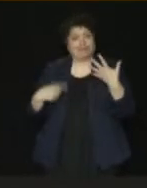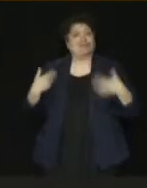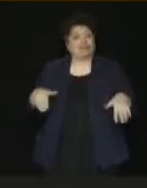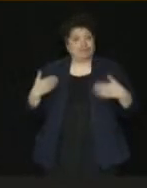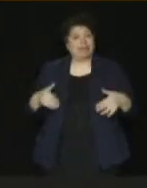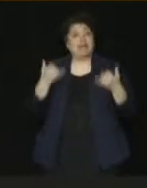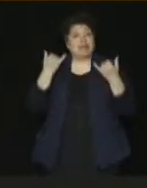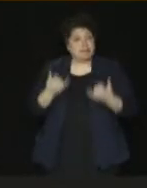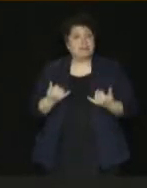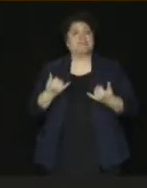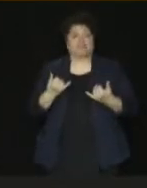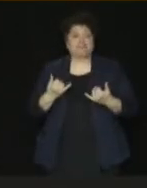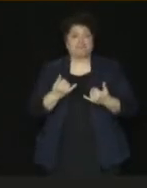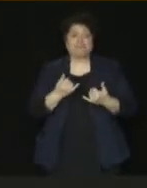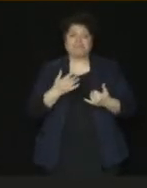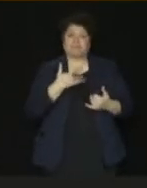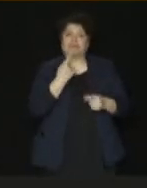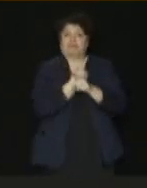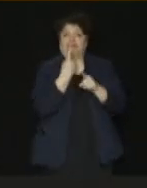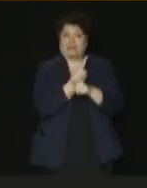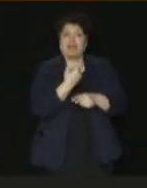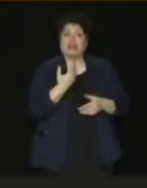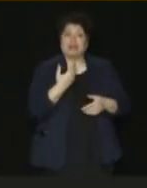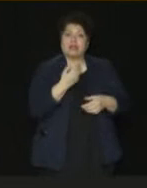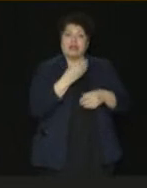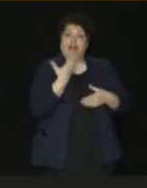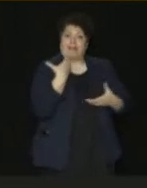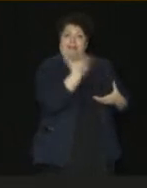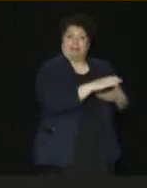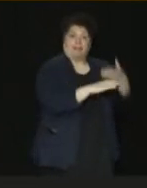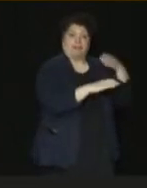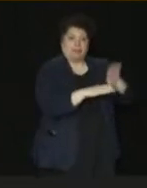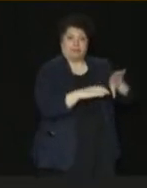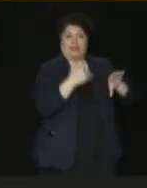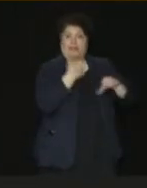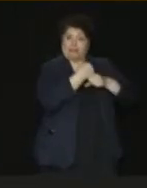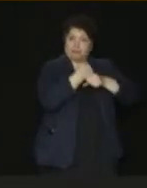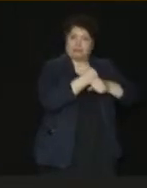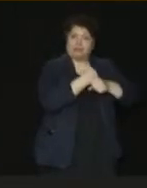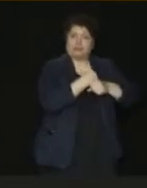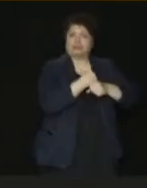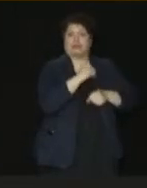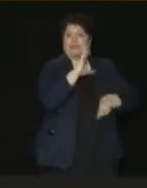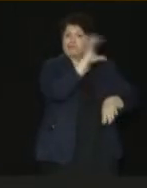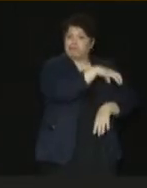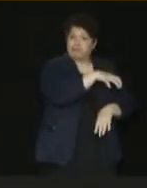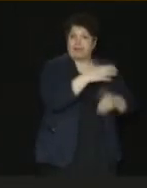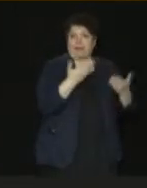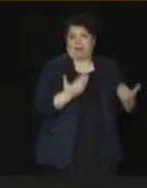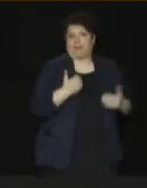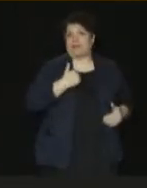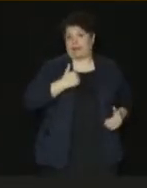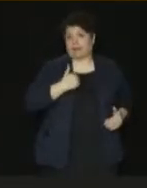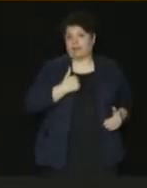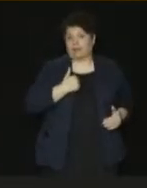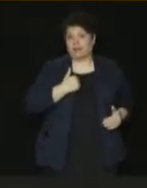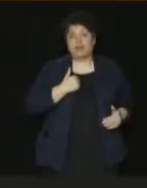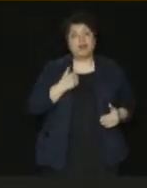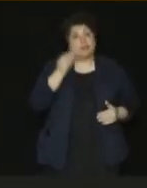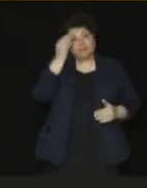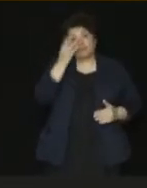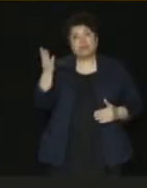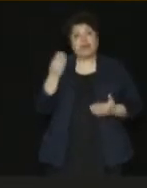in production capacity here in Canada. But I also want to highlight that the investments that we